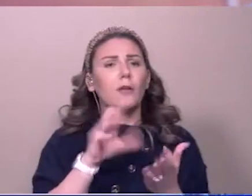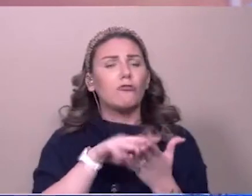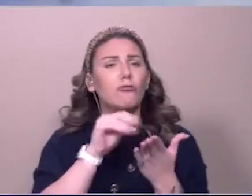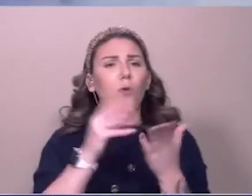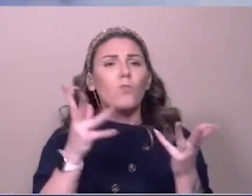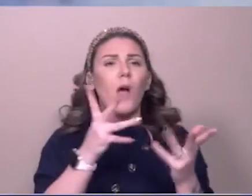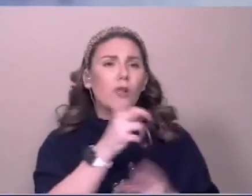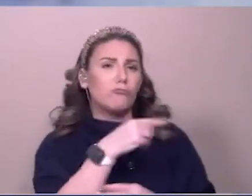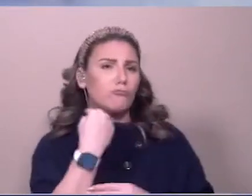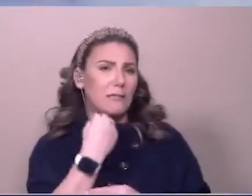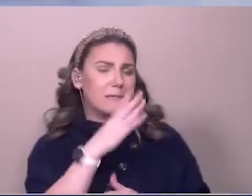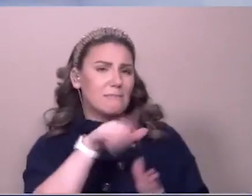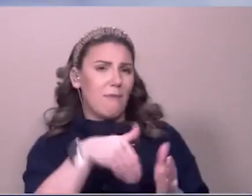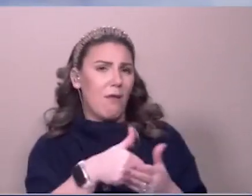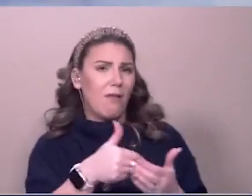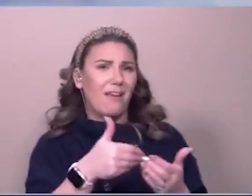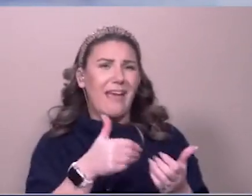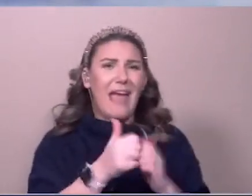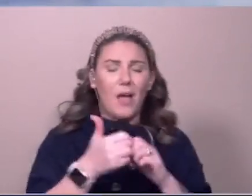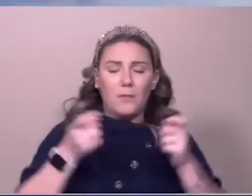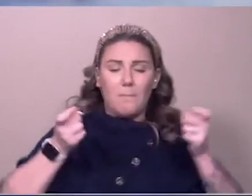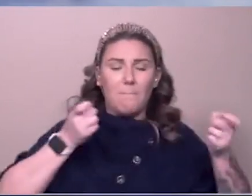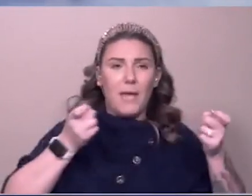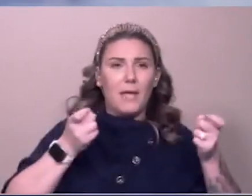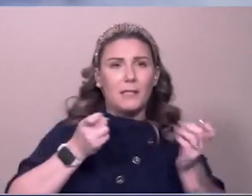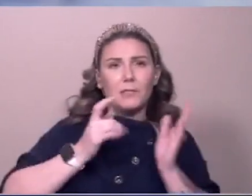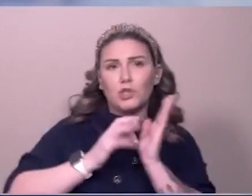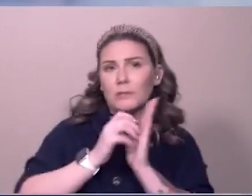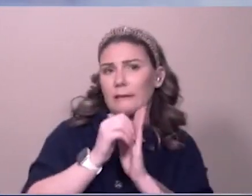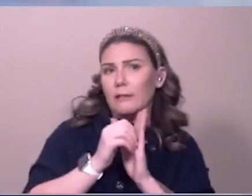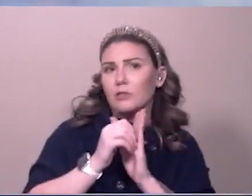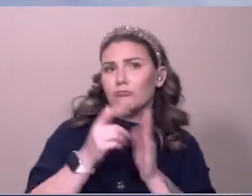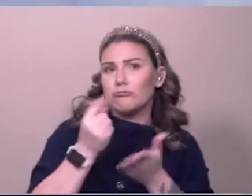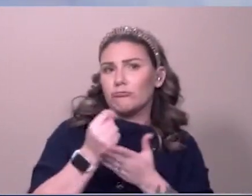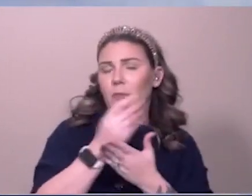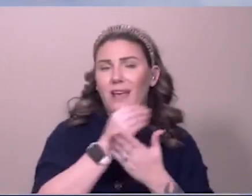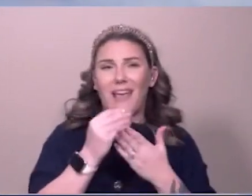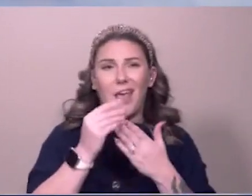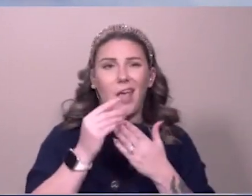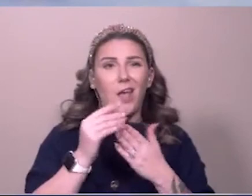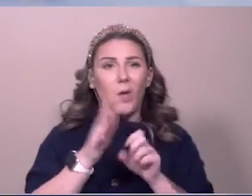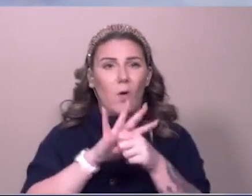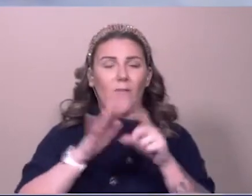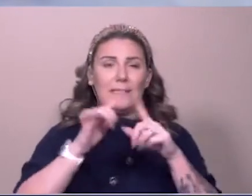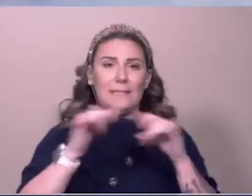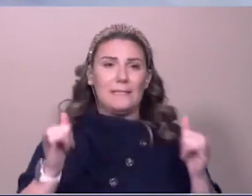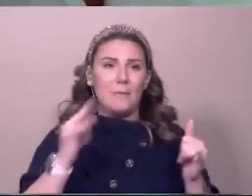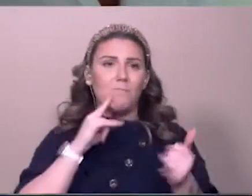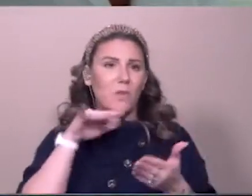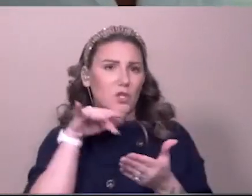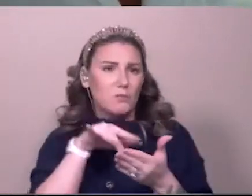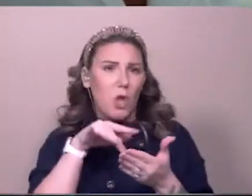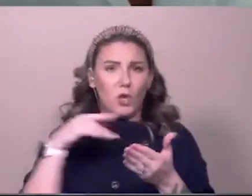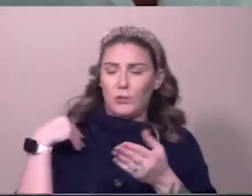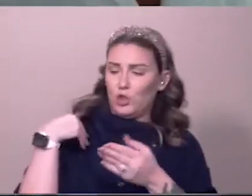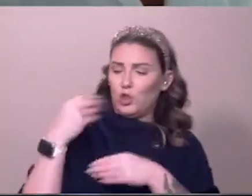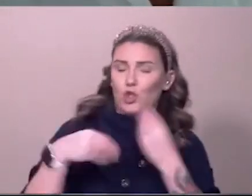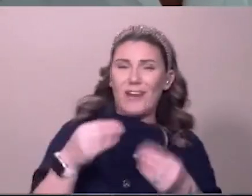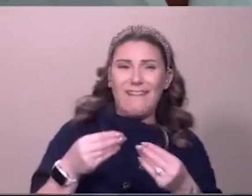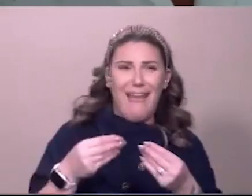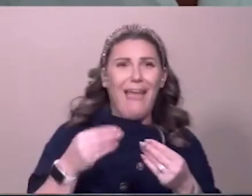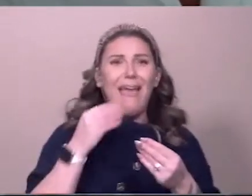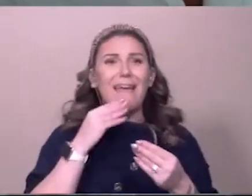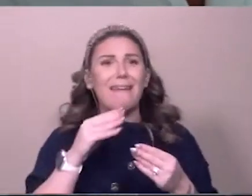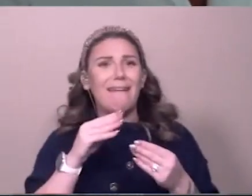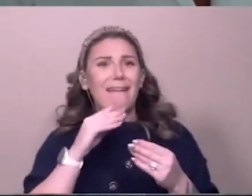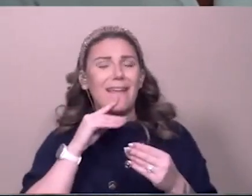help doctors better manage cancer treatment and COVID at the same time. So the study is also going to look at genetic markers of